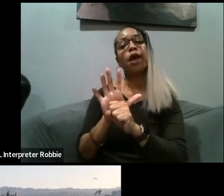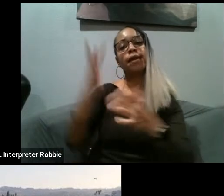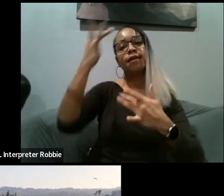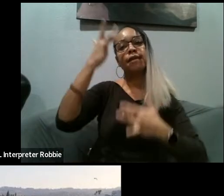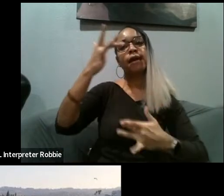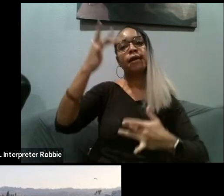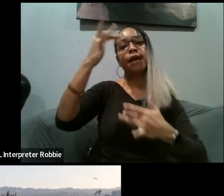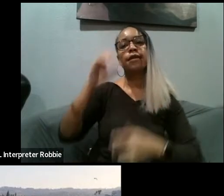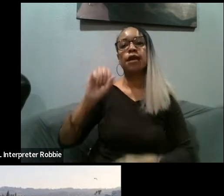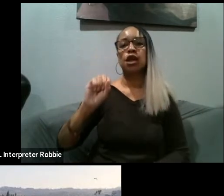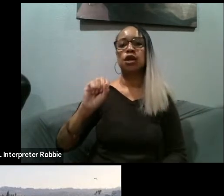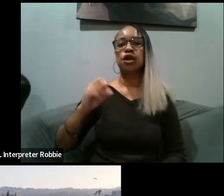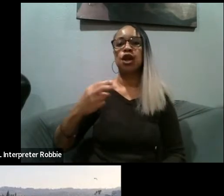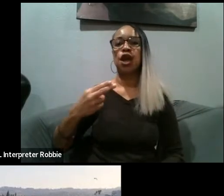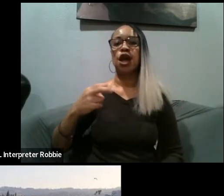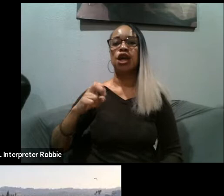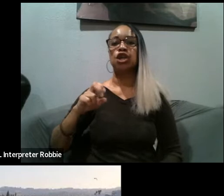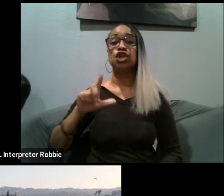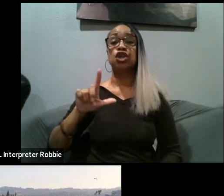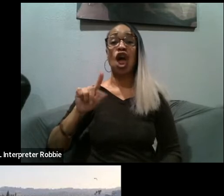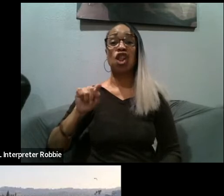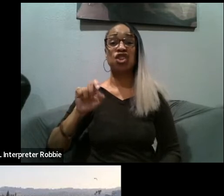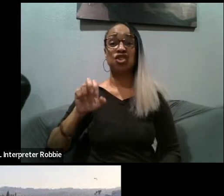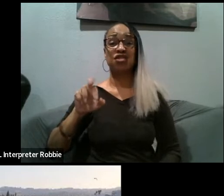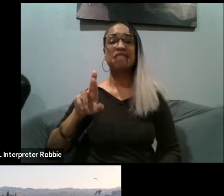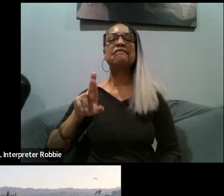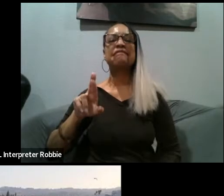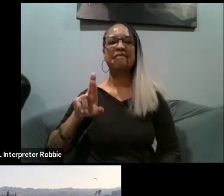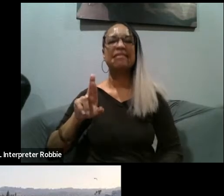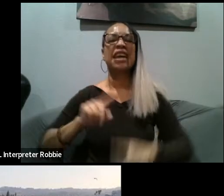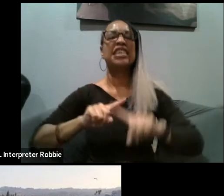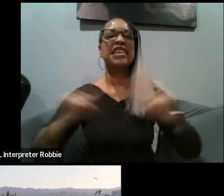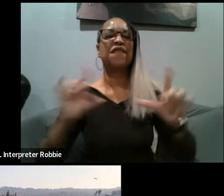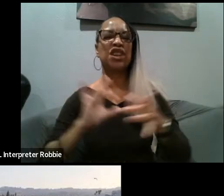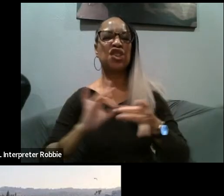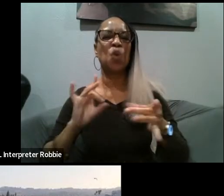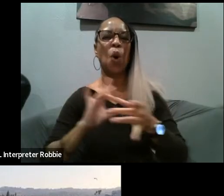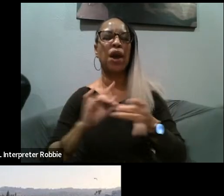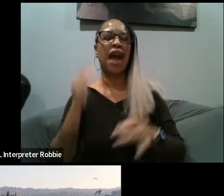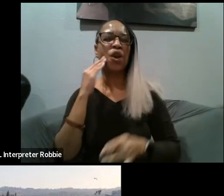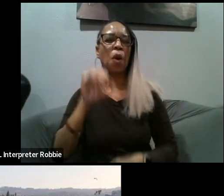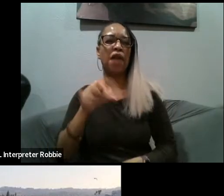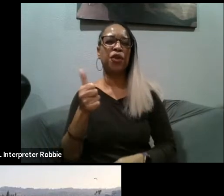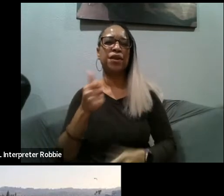is a different story that I know probably Donata and others could speak on more than me, but